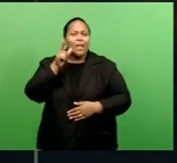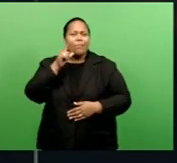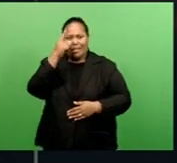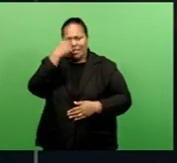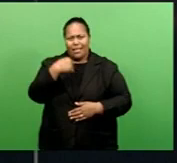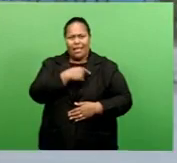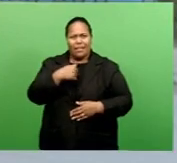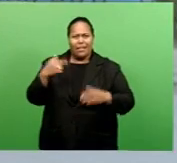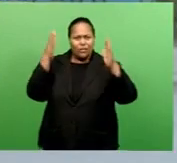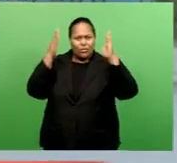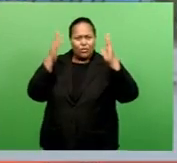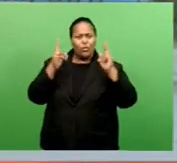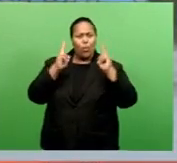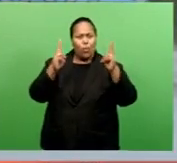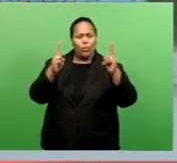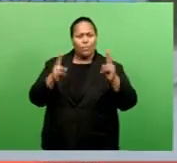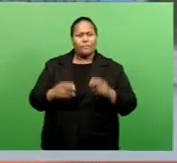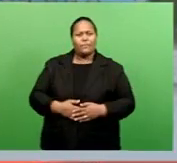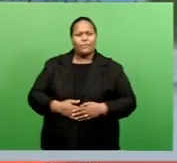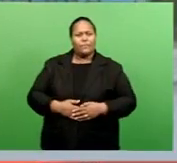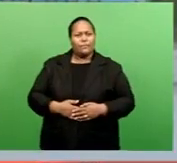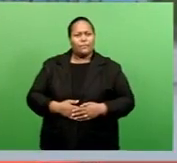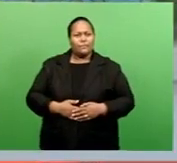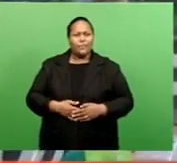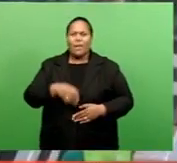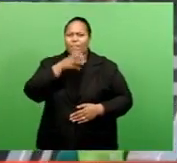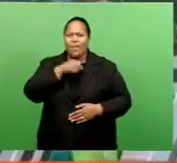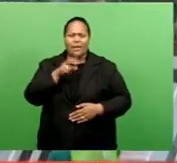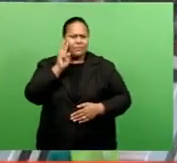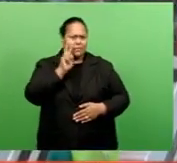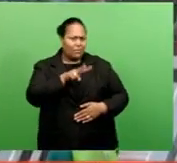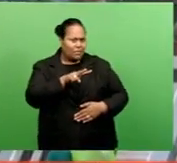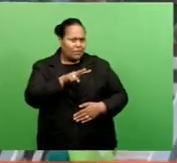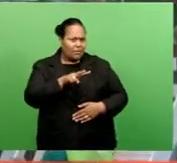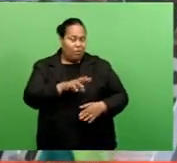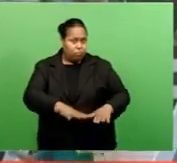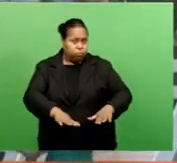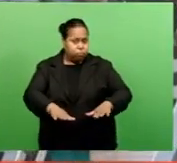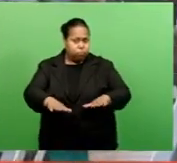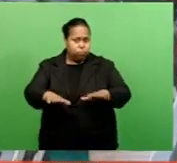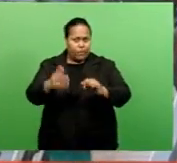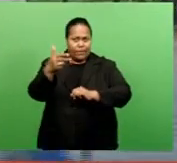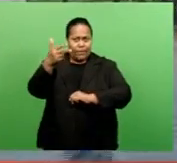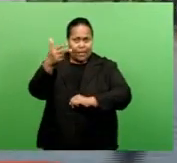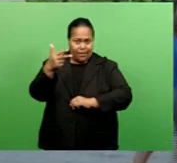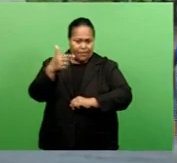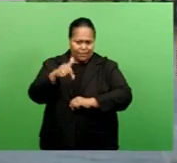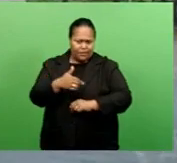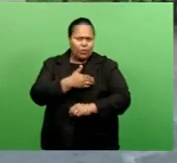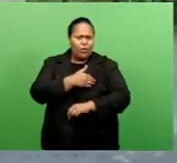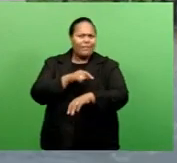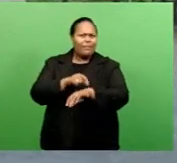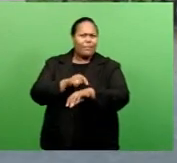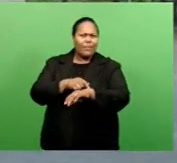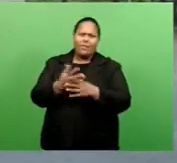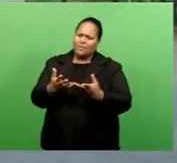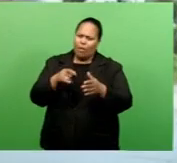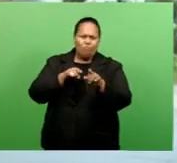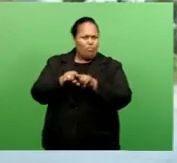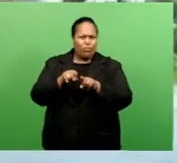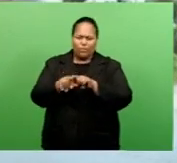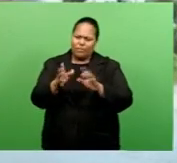Hall. Silio Nanduva saw floodwaters rising at about 8:30 this morning, and those whose homes were affected began evacuating straight